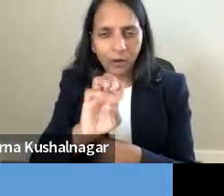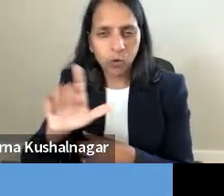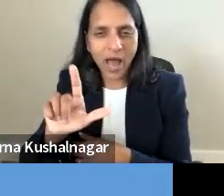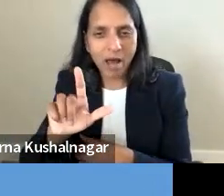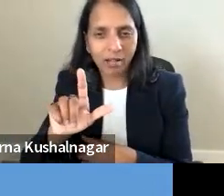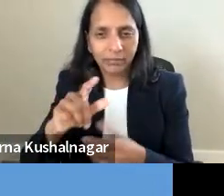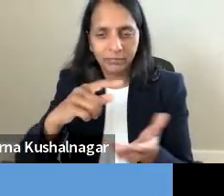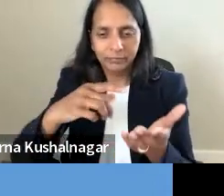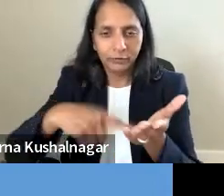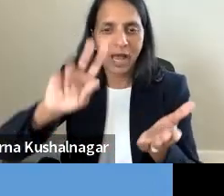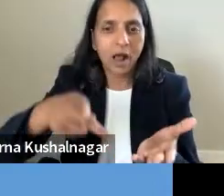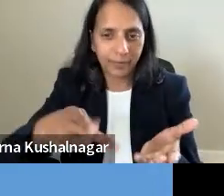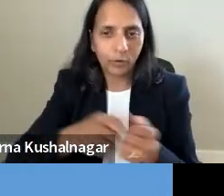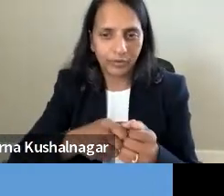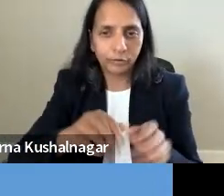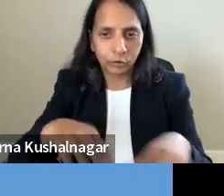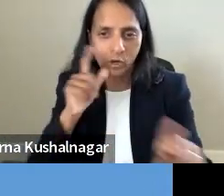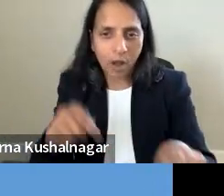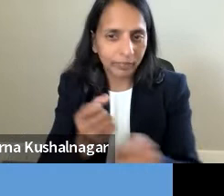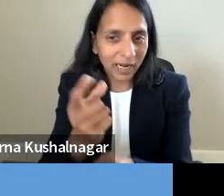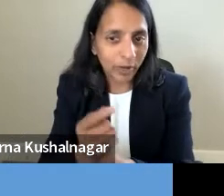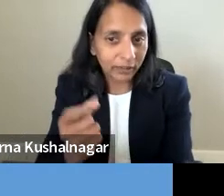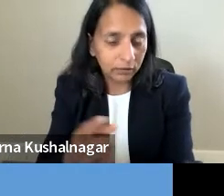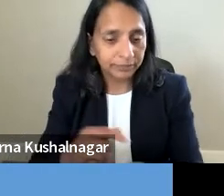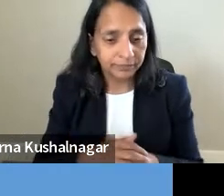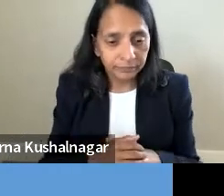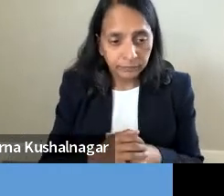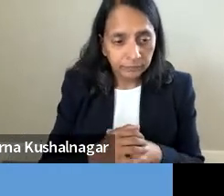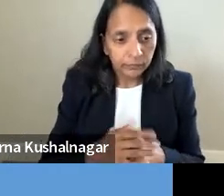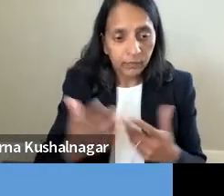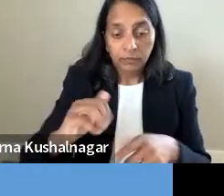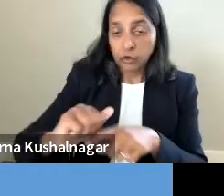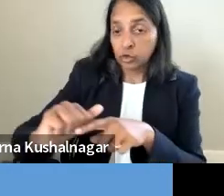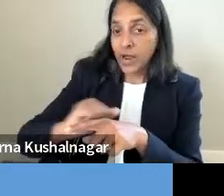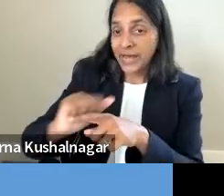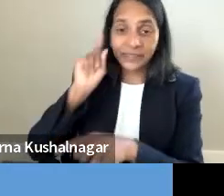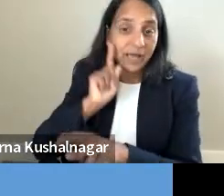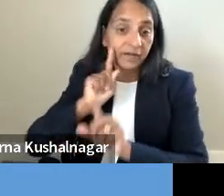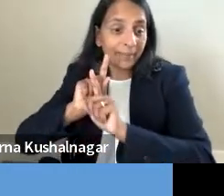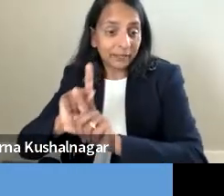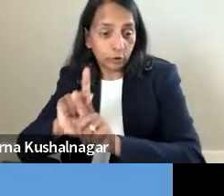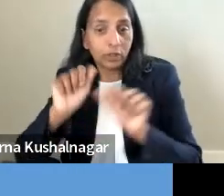or communication neglect in your well checkup with your children who come on an annual basis.